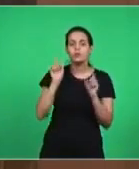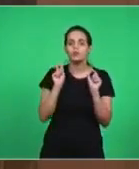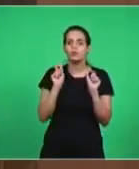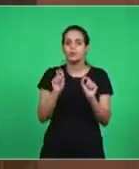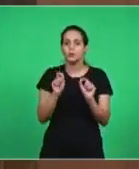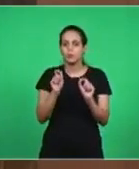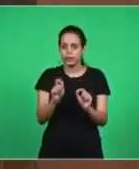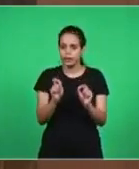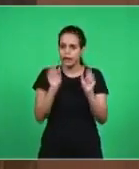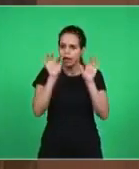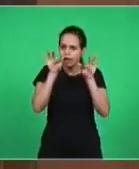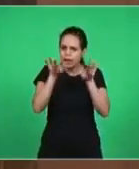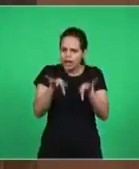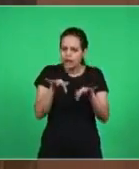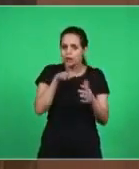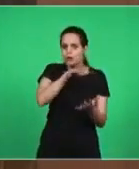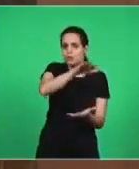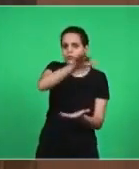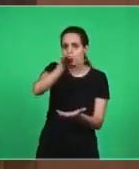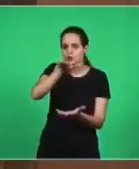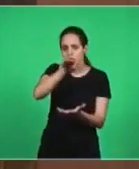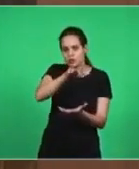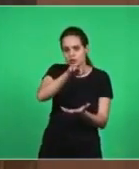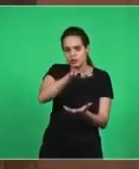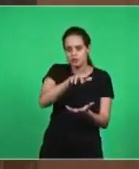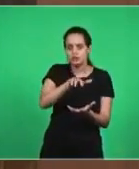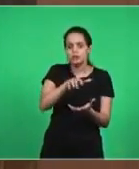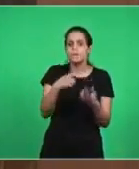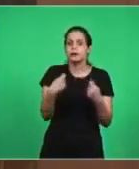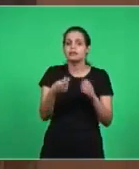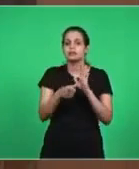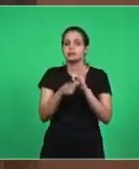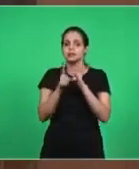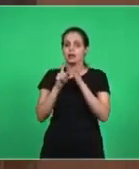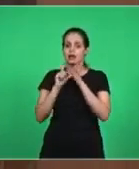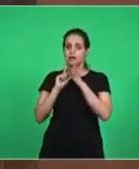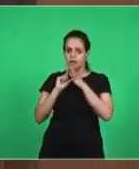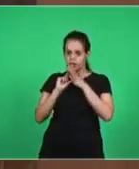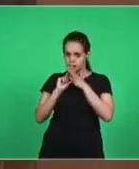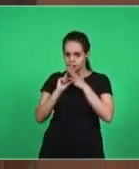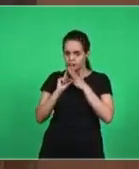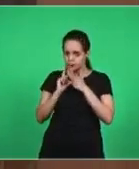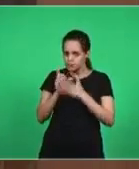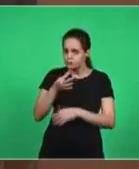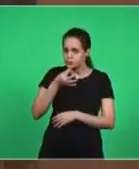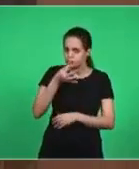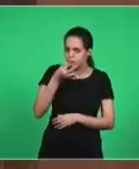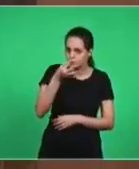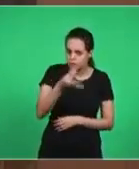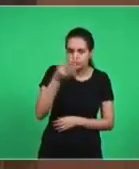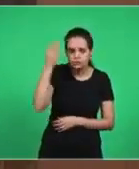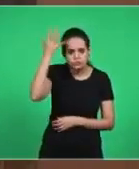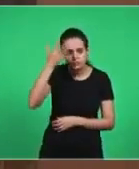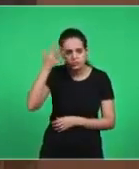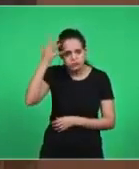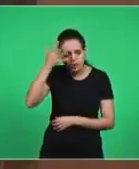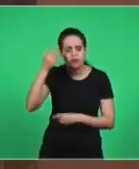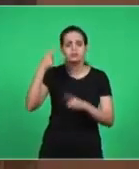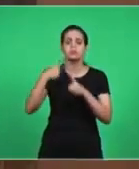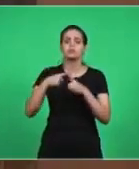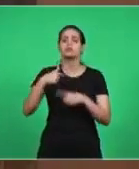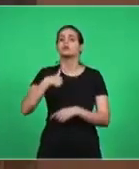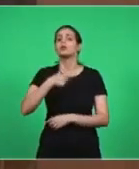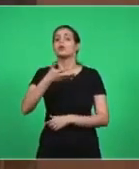the topic from satellite without suggesting a message for Sunday night, because I want my servants to